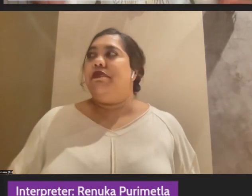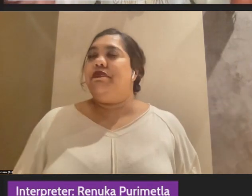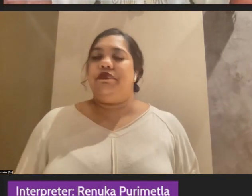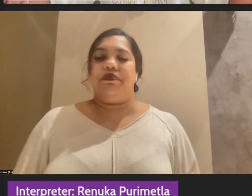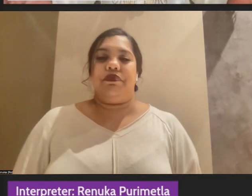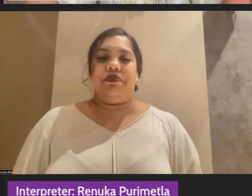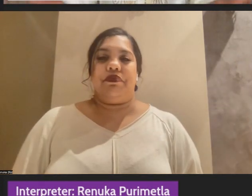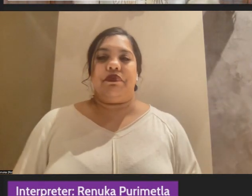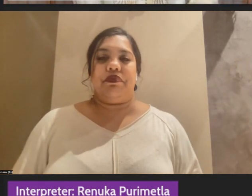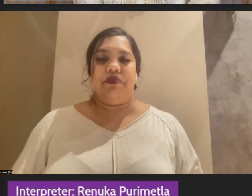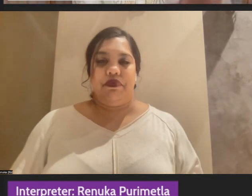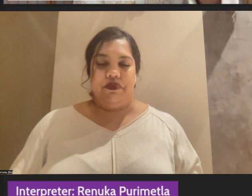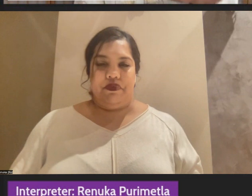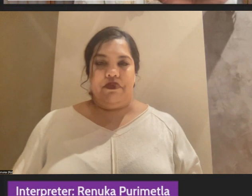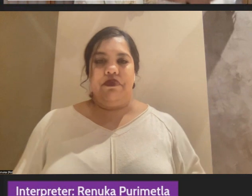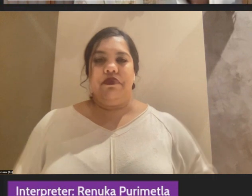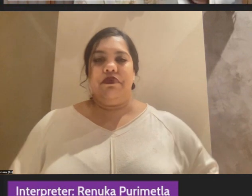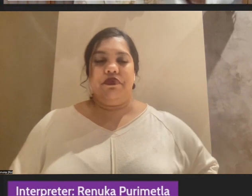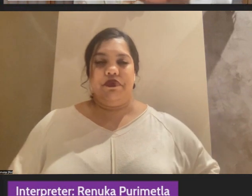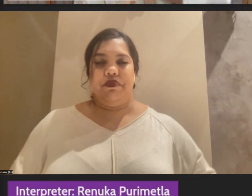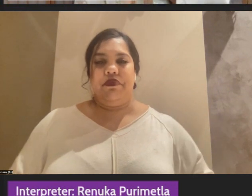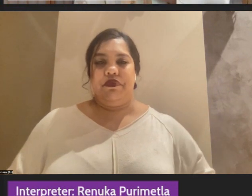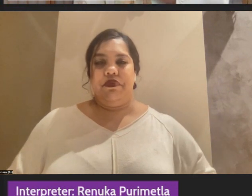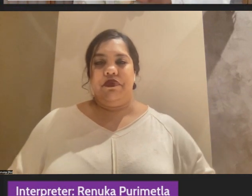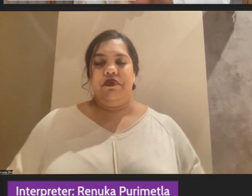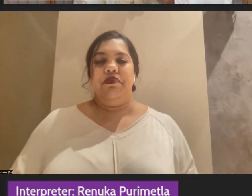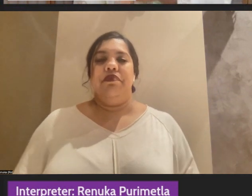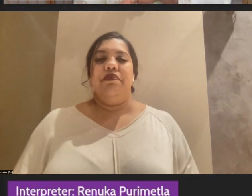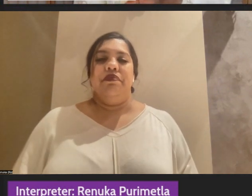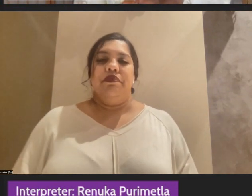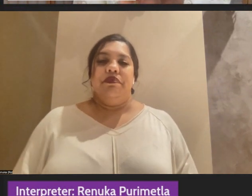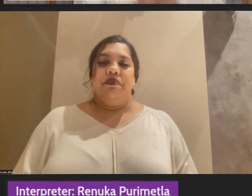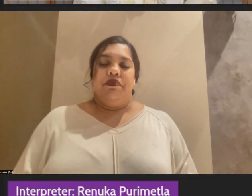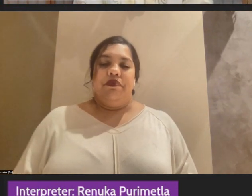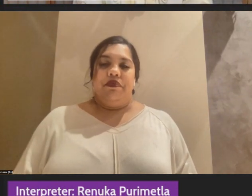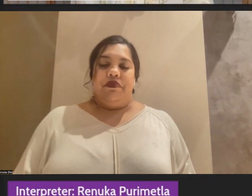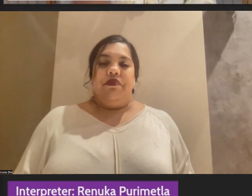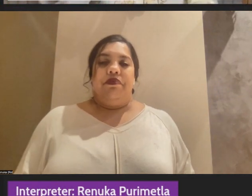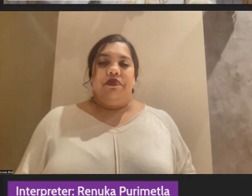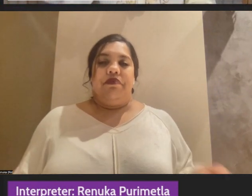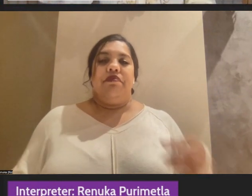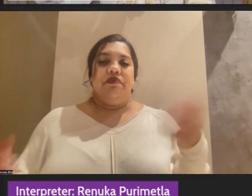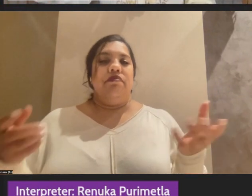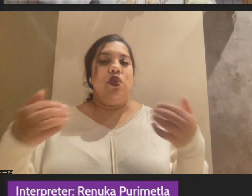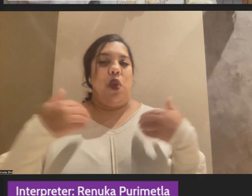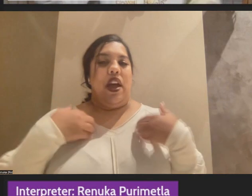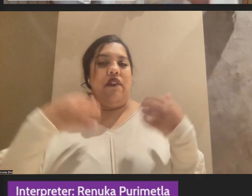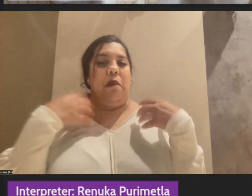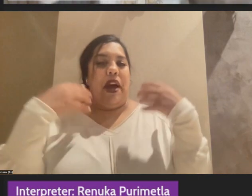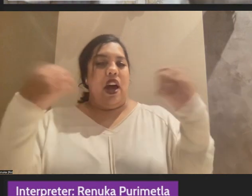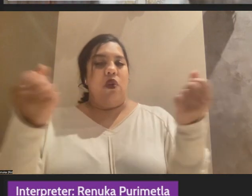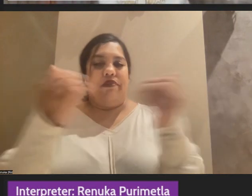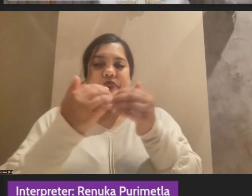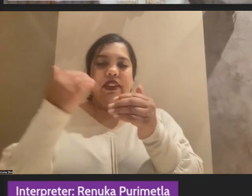our little ones. Now, demonstrating a dime is good if one needs it, or healing oneself of a pain